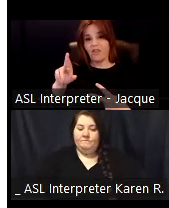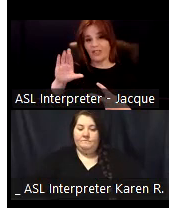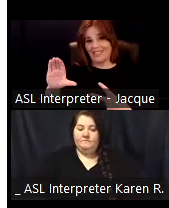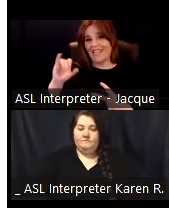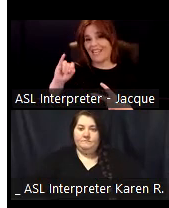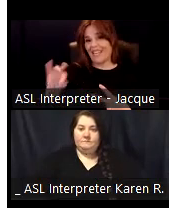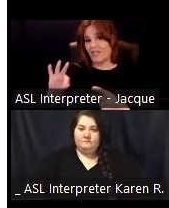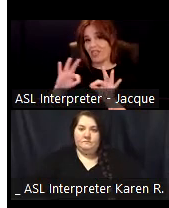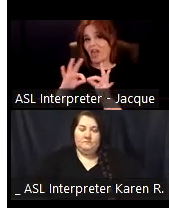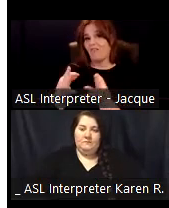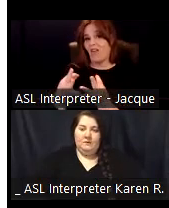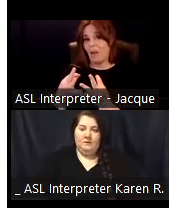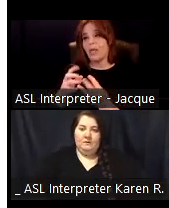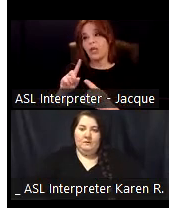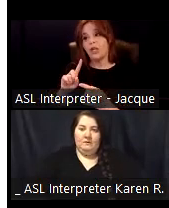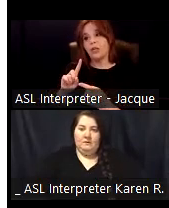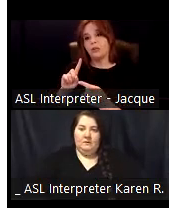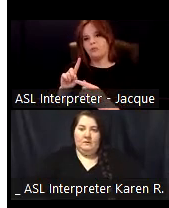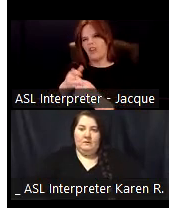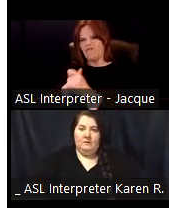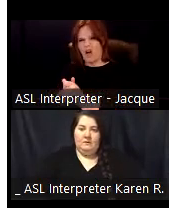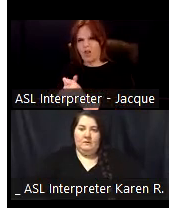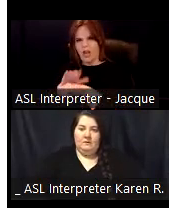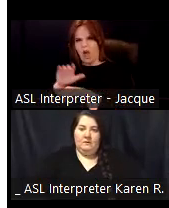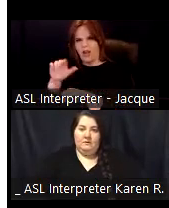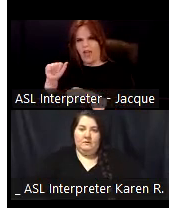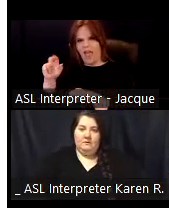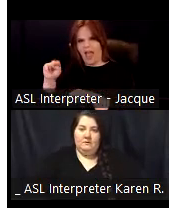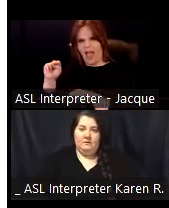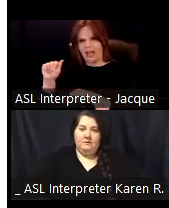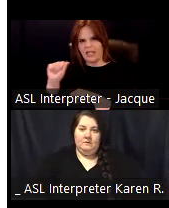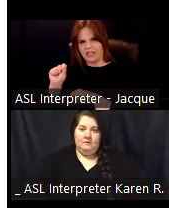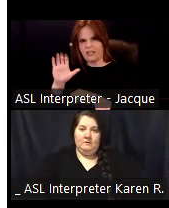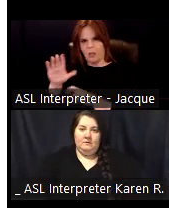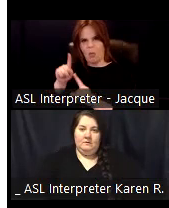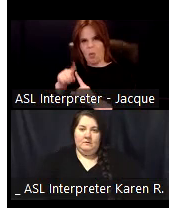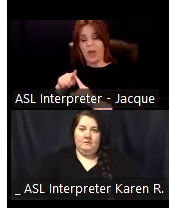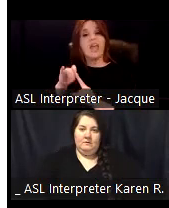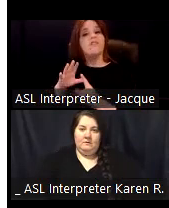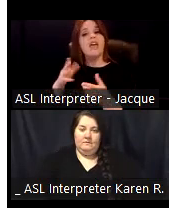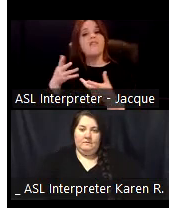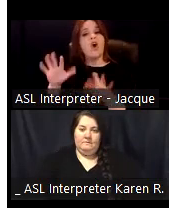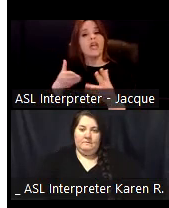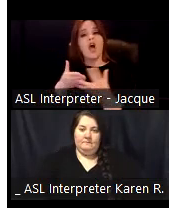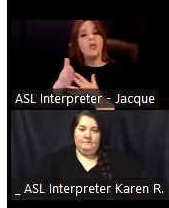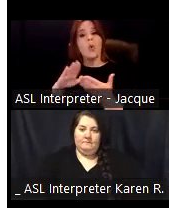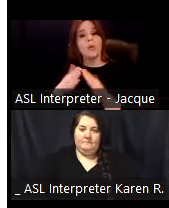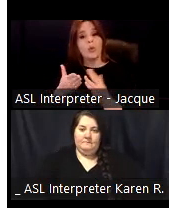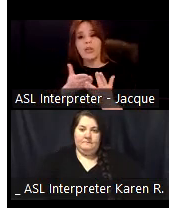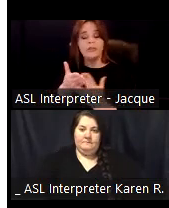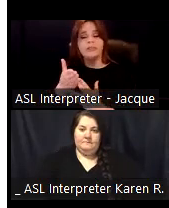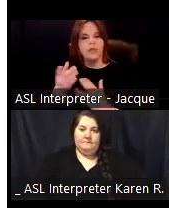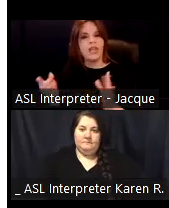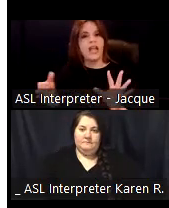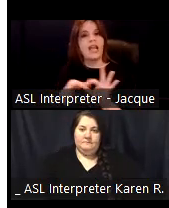family, to Anna's point, has went through a community route and has already connected, say, with HSDC? And